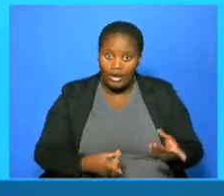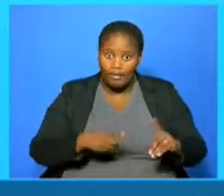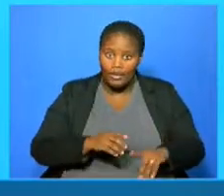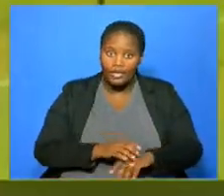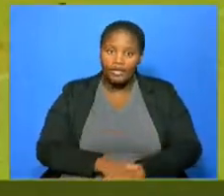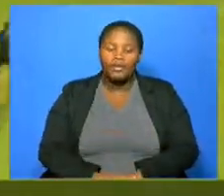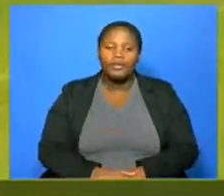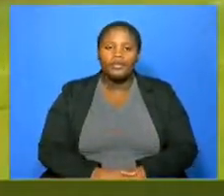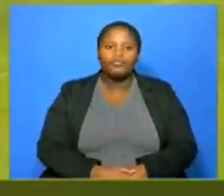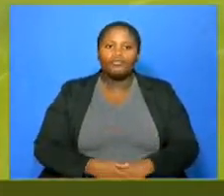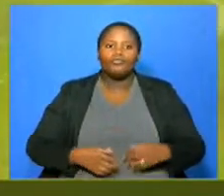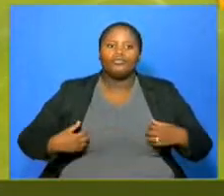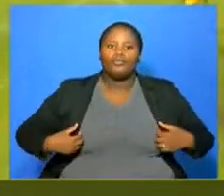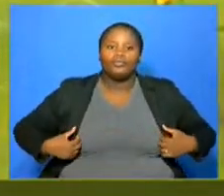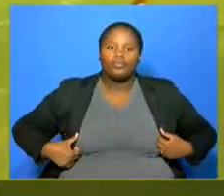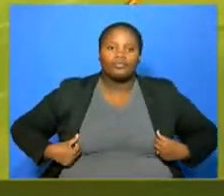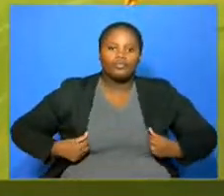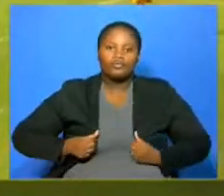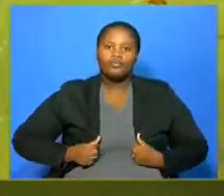the game.